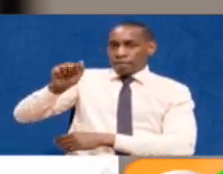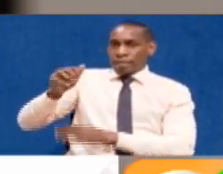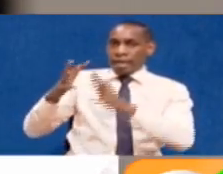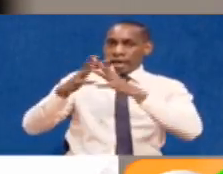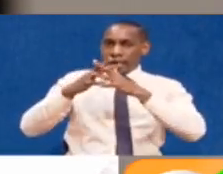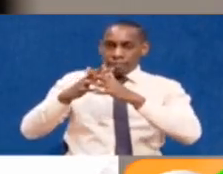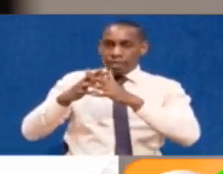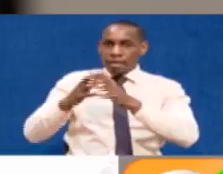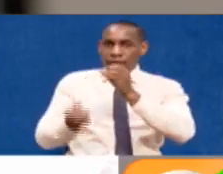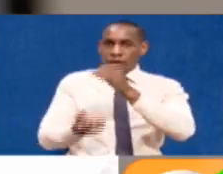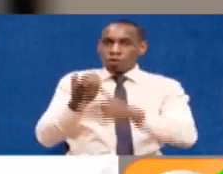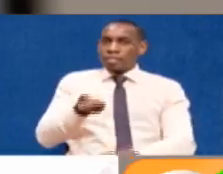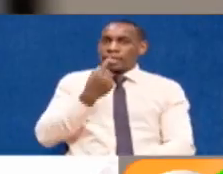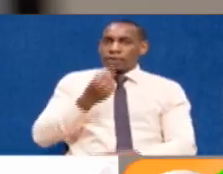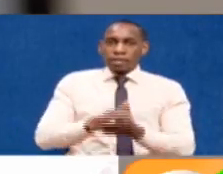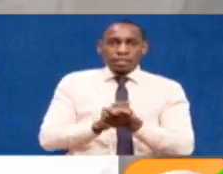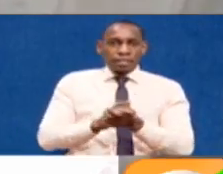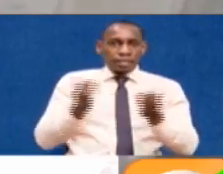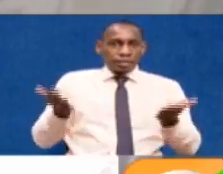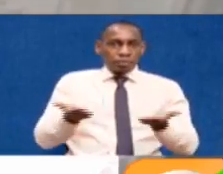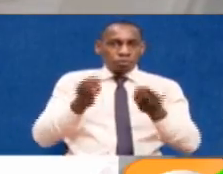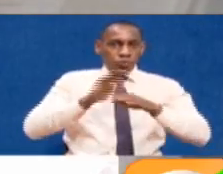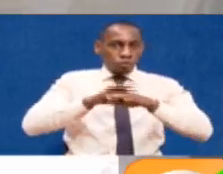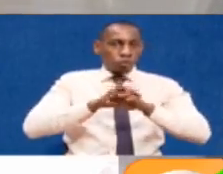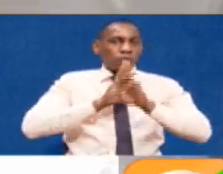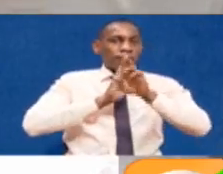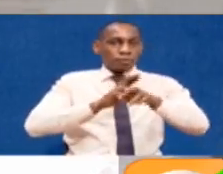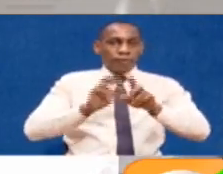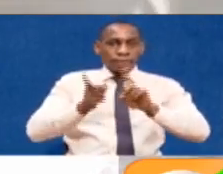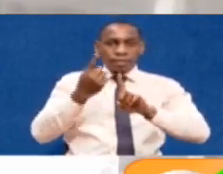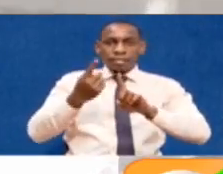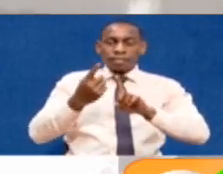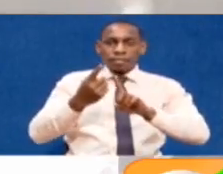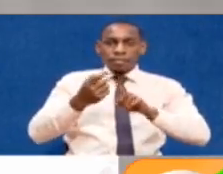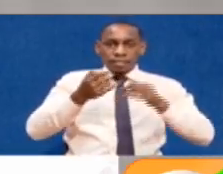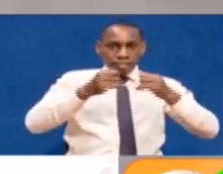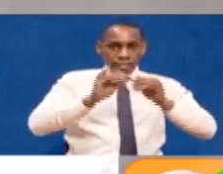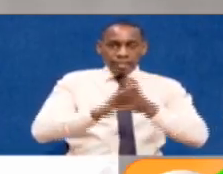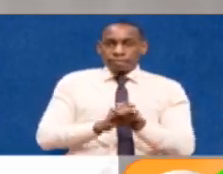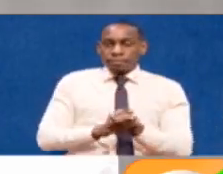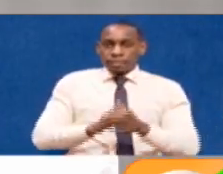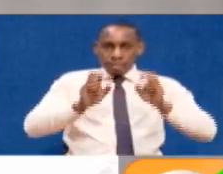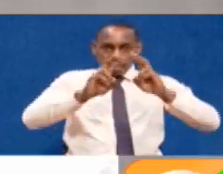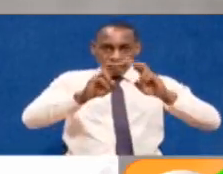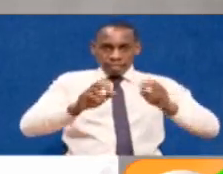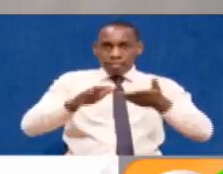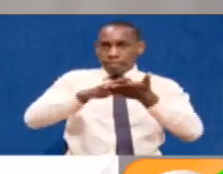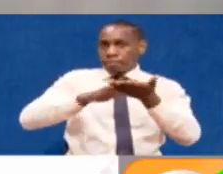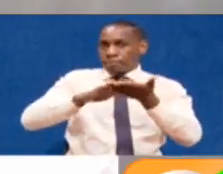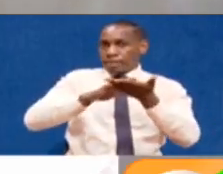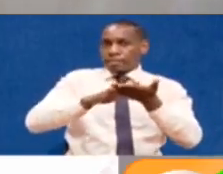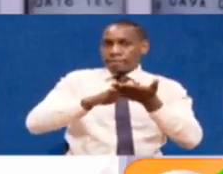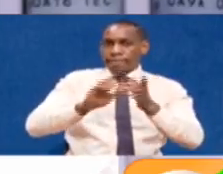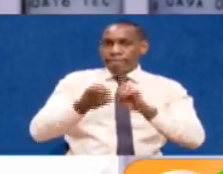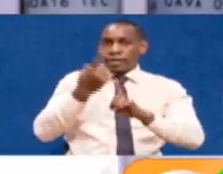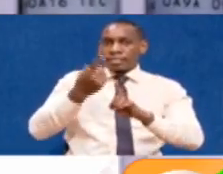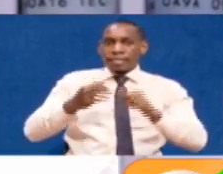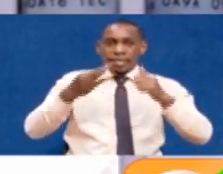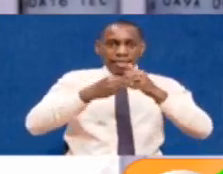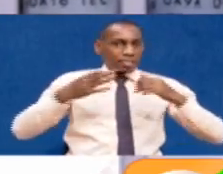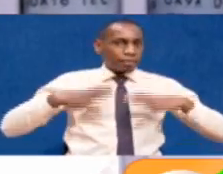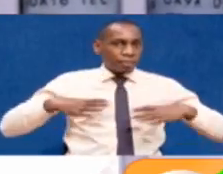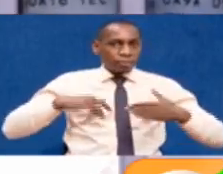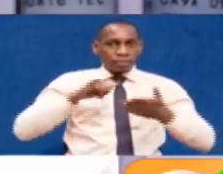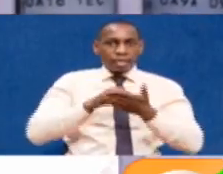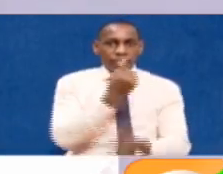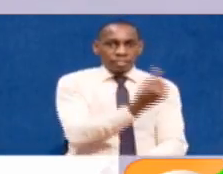the vaccine, announced the encouraging early results from its phase one clinical trial. The findings are based on results from the first 8